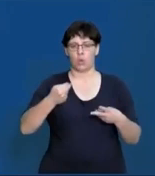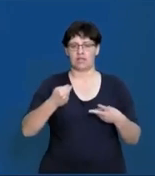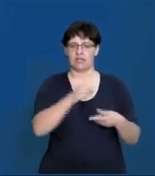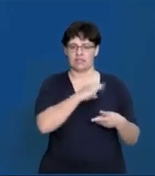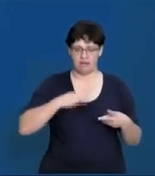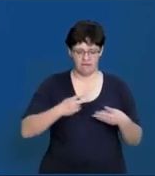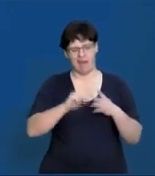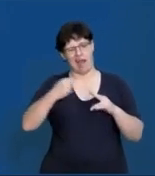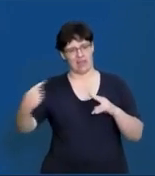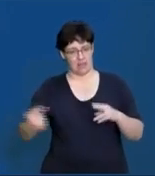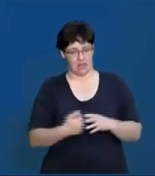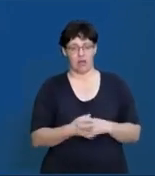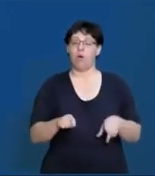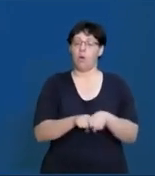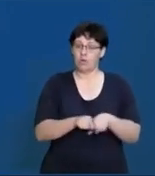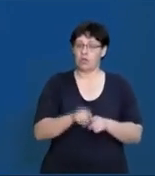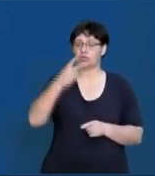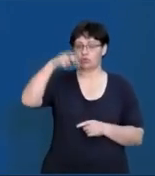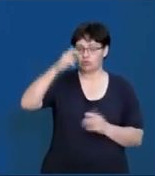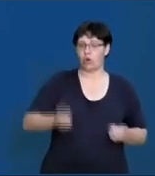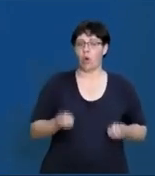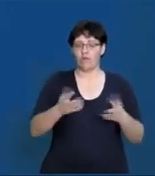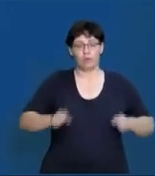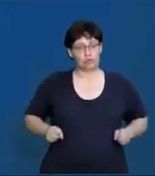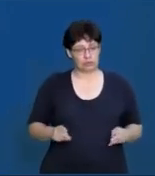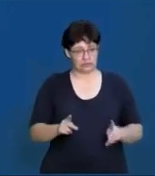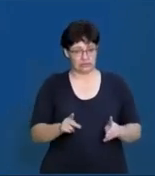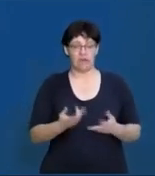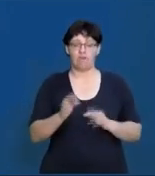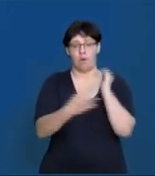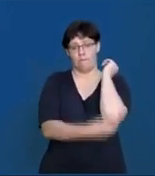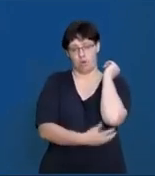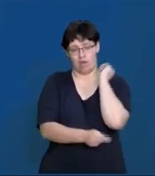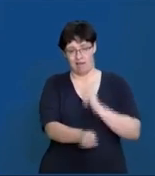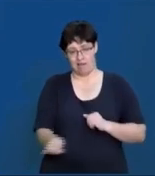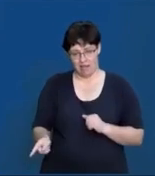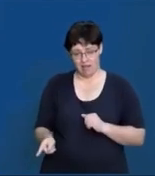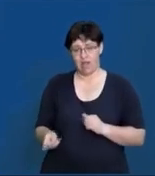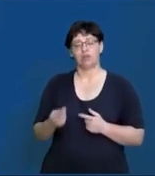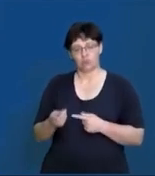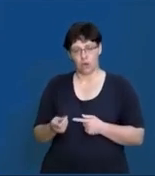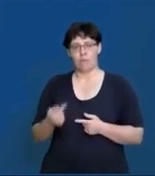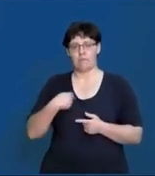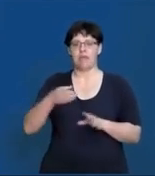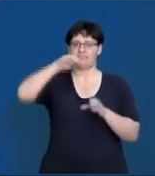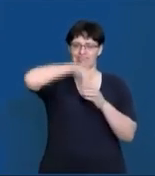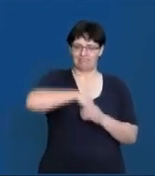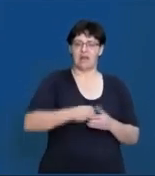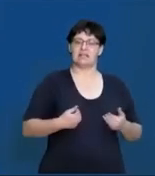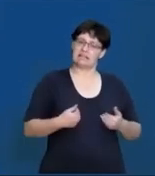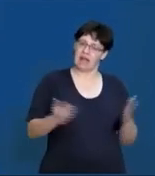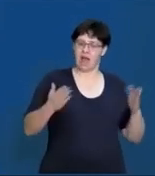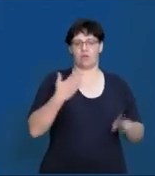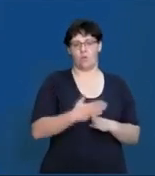tour guides, hotel staff, and other things. Also, tourism offers opportunities for the poor, allowing them